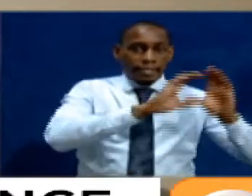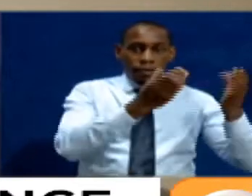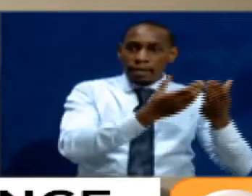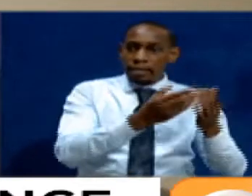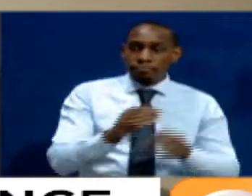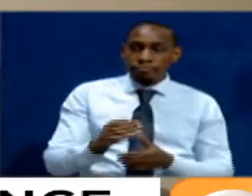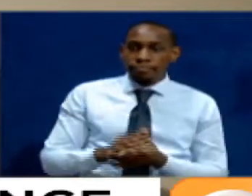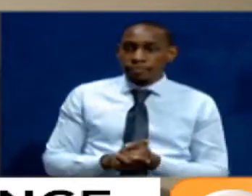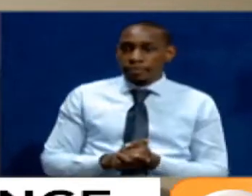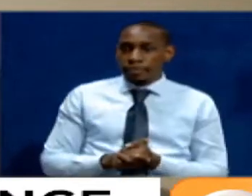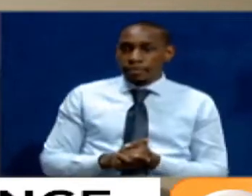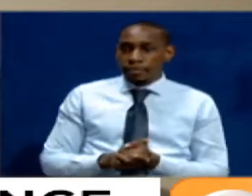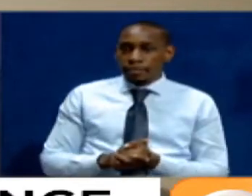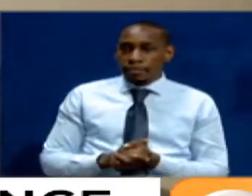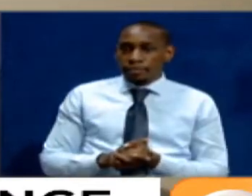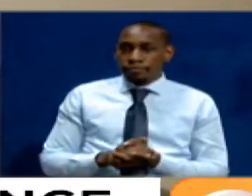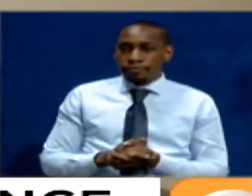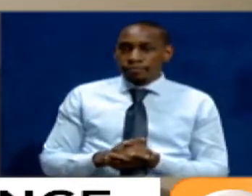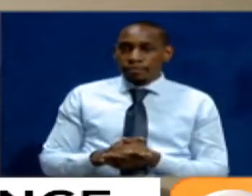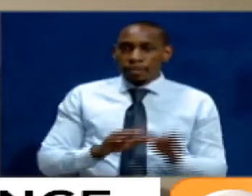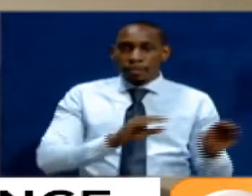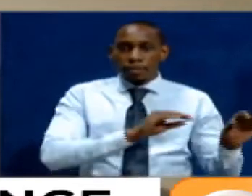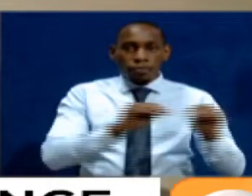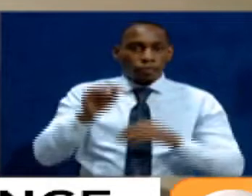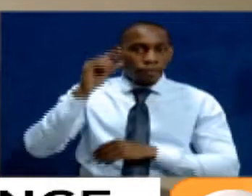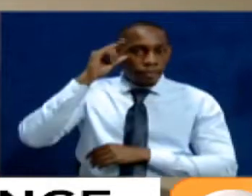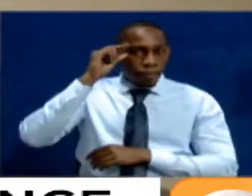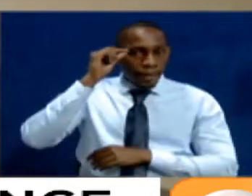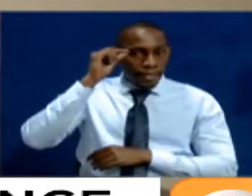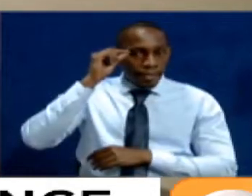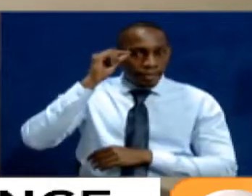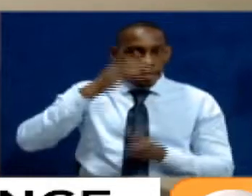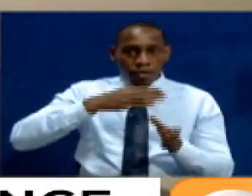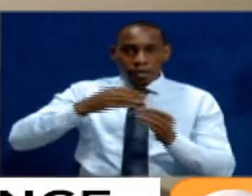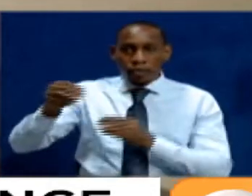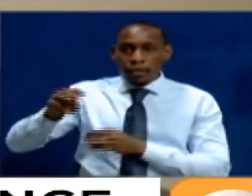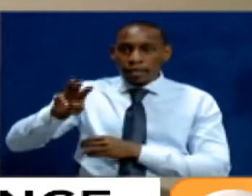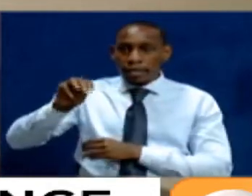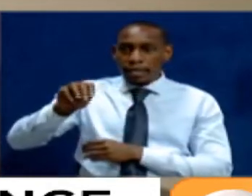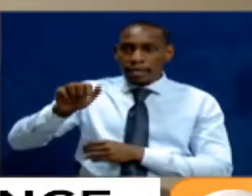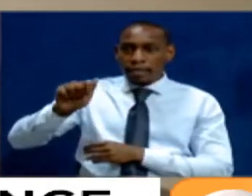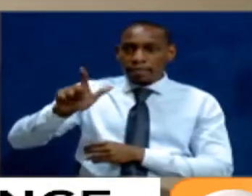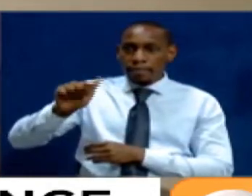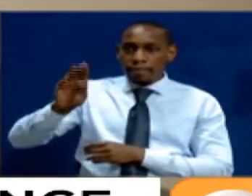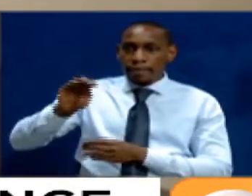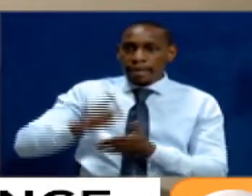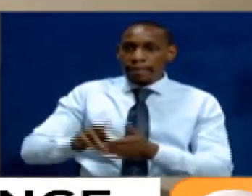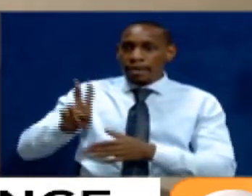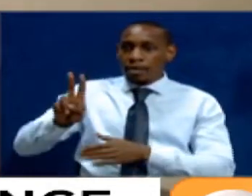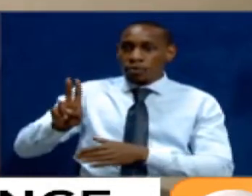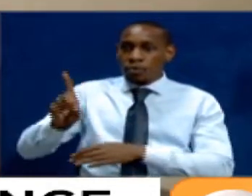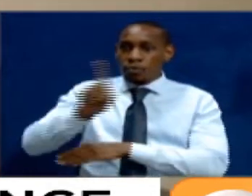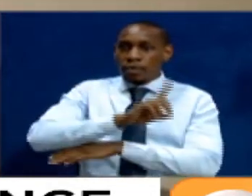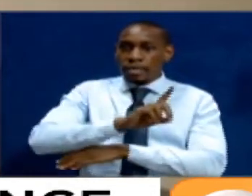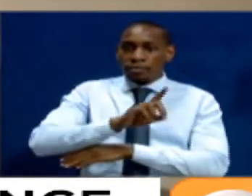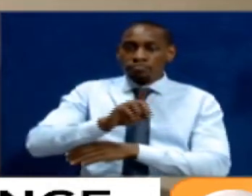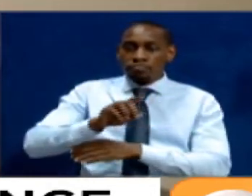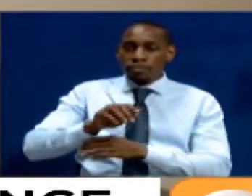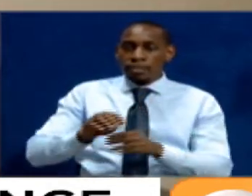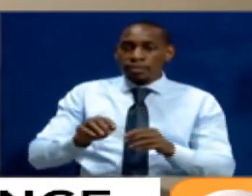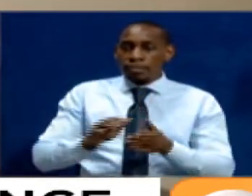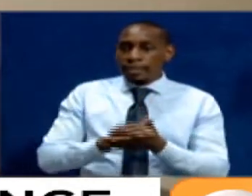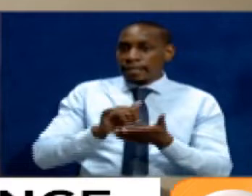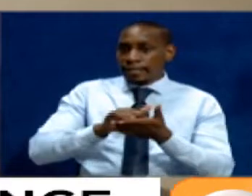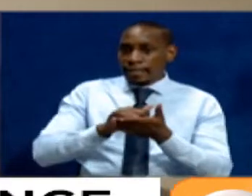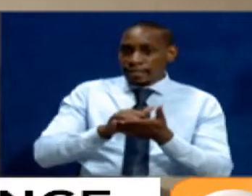world. Moving from Mombasa to Malaba will take you almost 2 days. That is